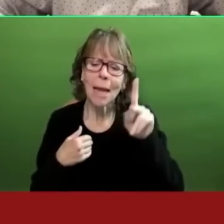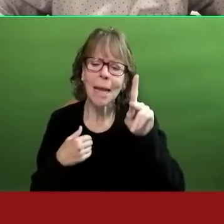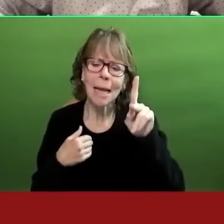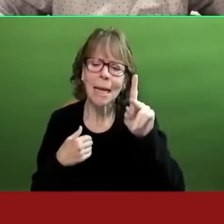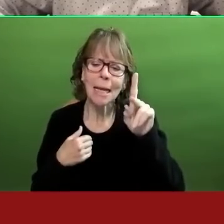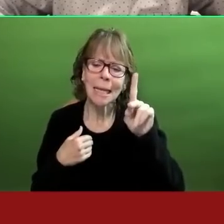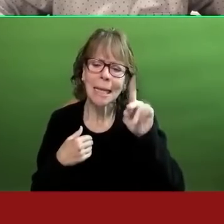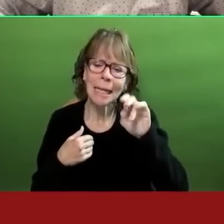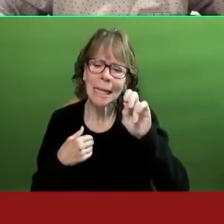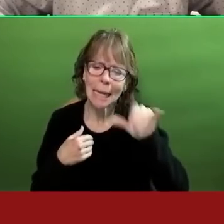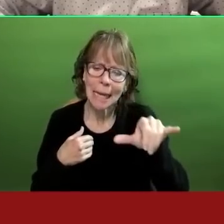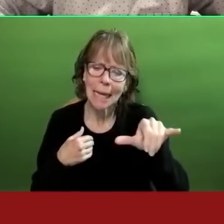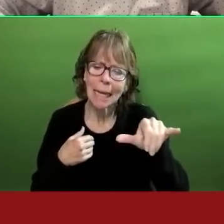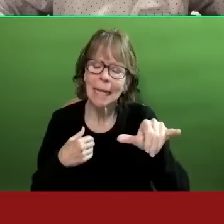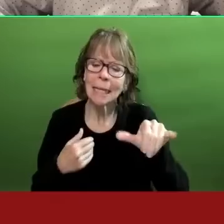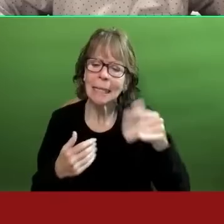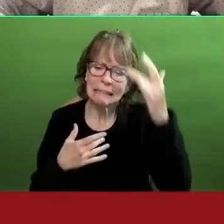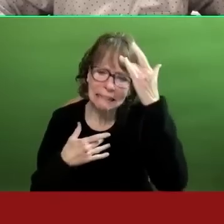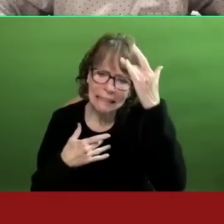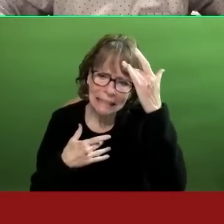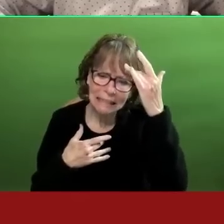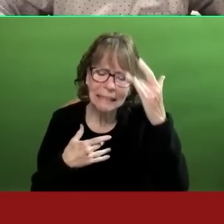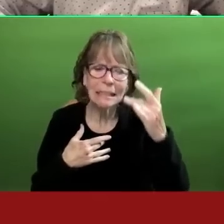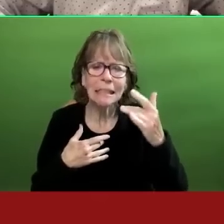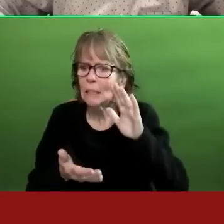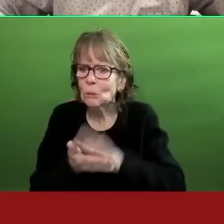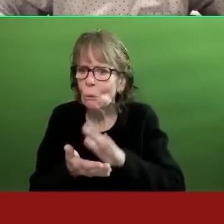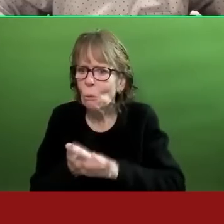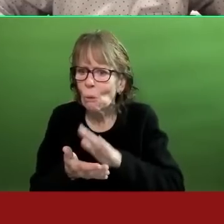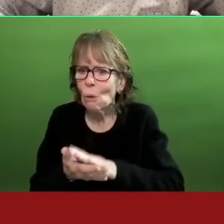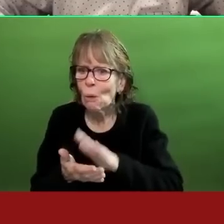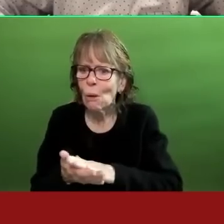and was highly educated was probably